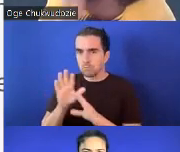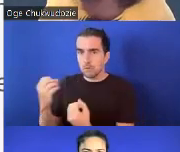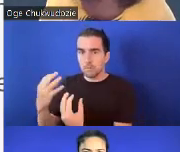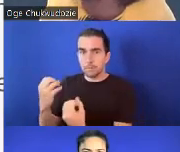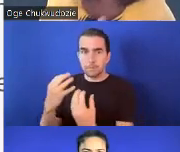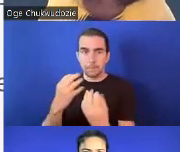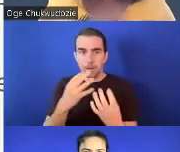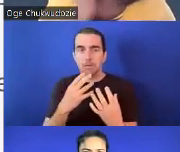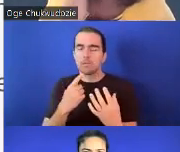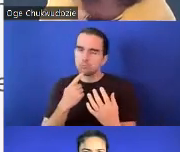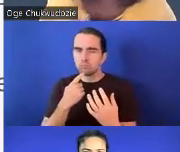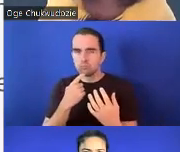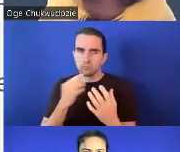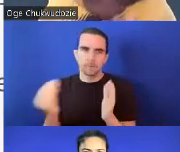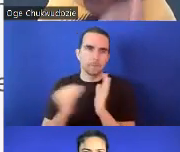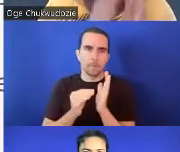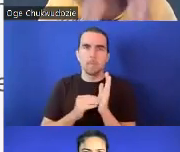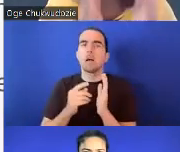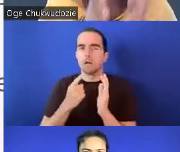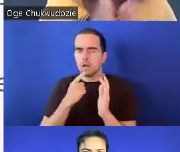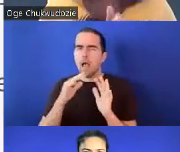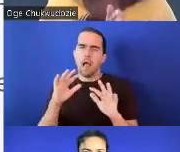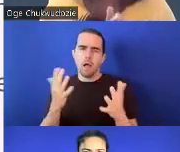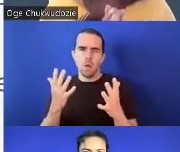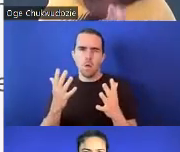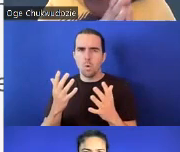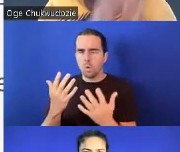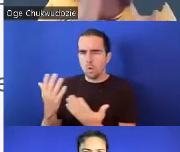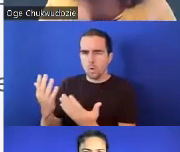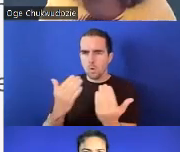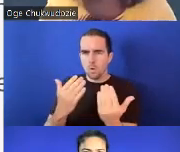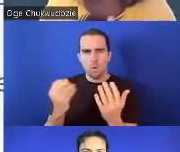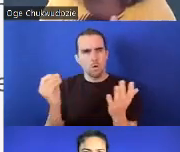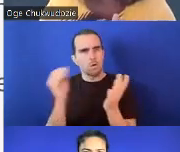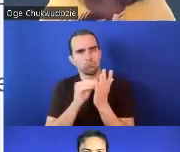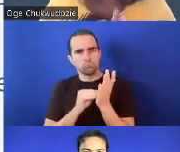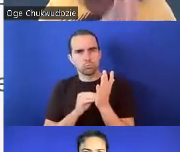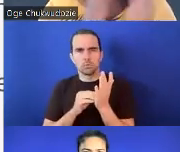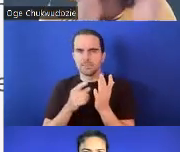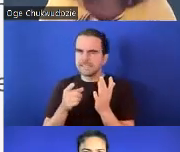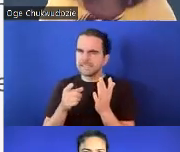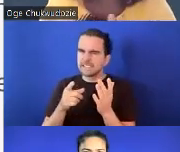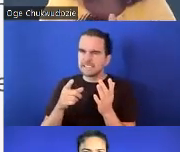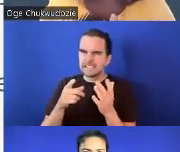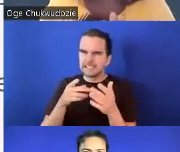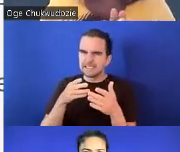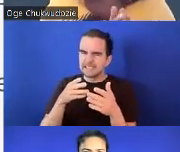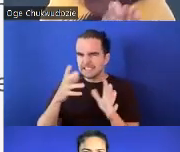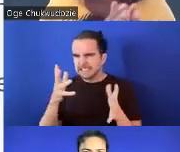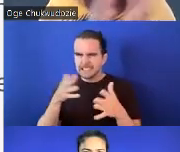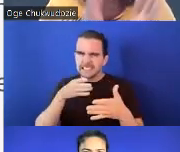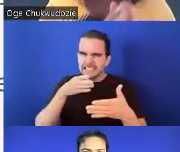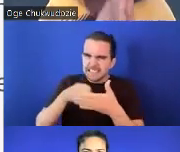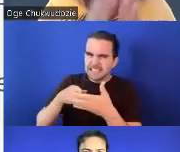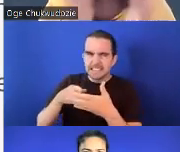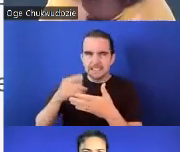have to feedback to the person. So you have to agree on the time, what time frame would